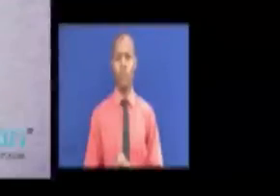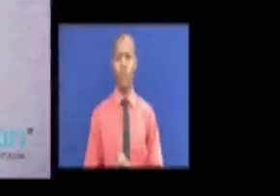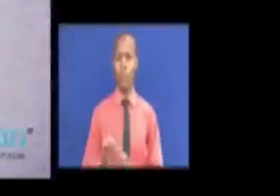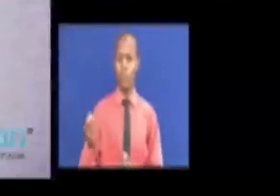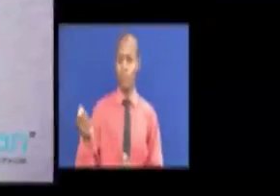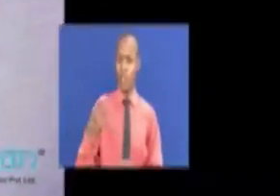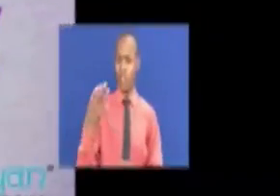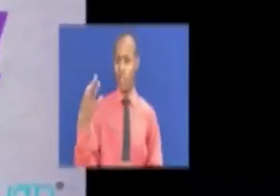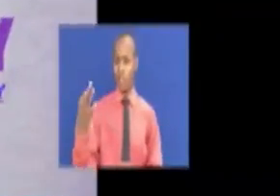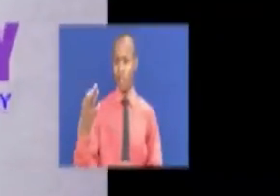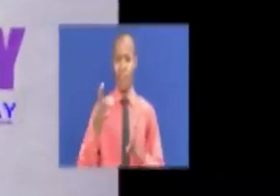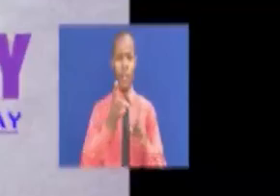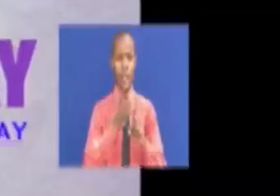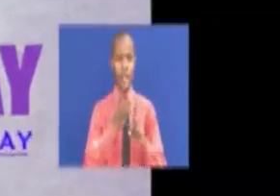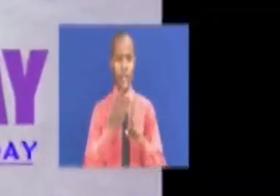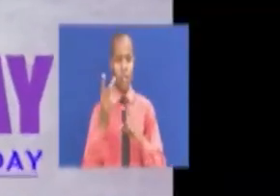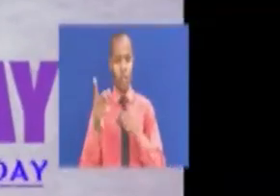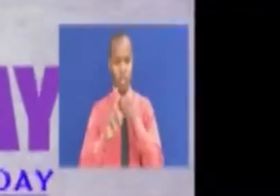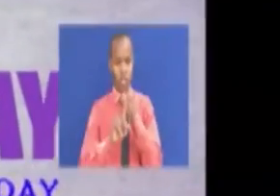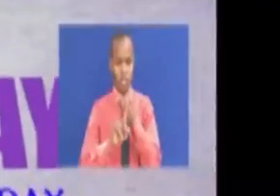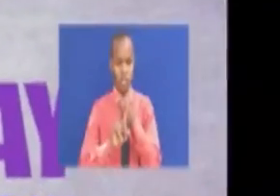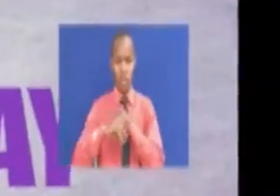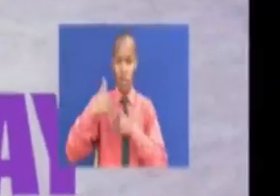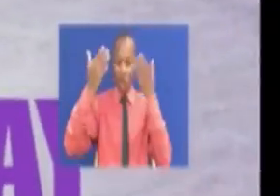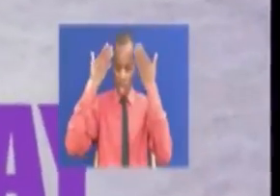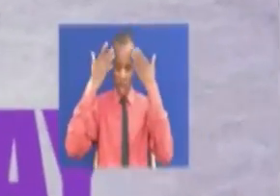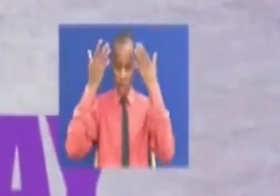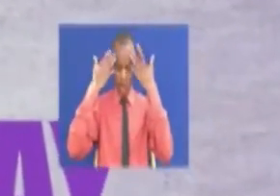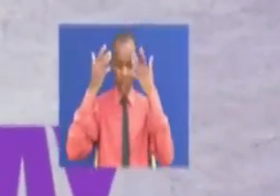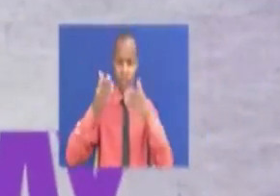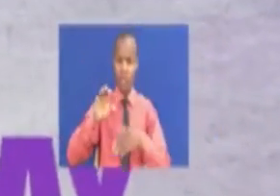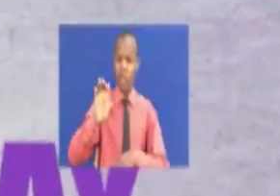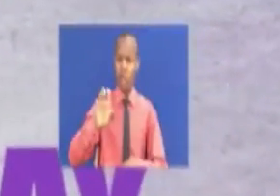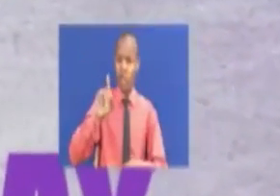March 26th every year is an Epilepsy Awareness Day globally.